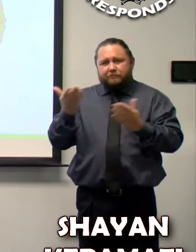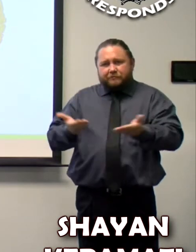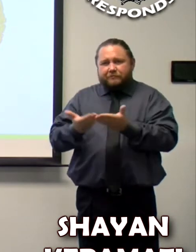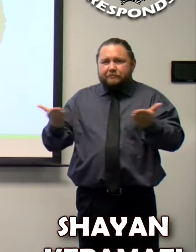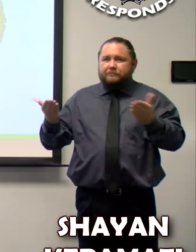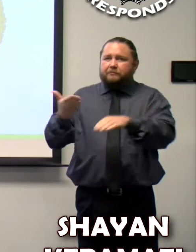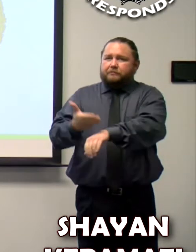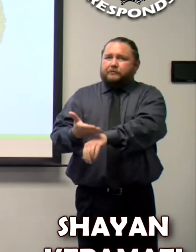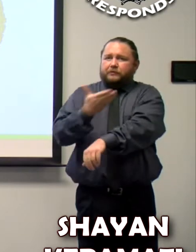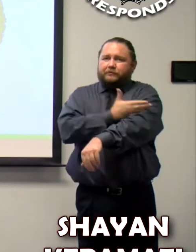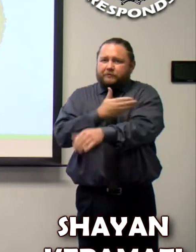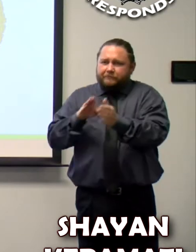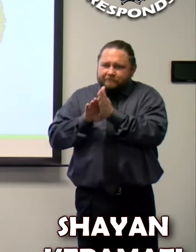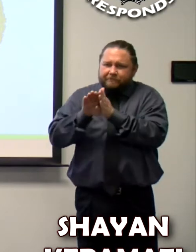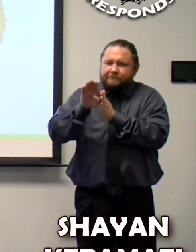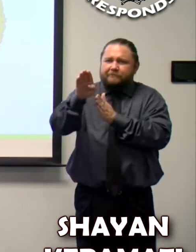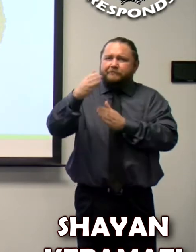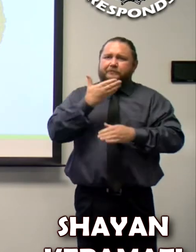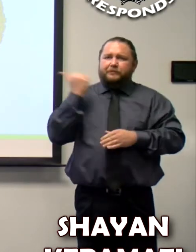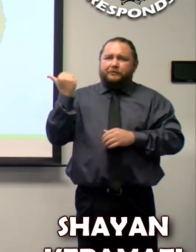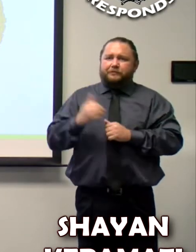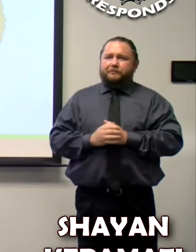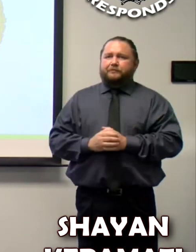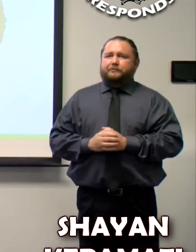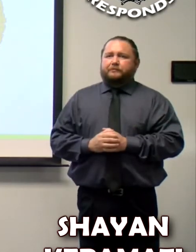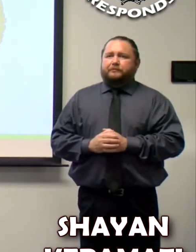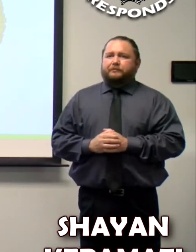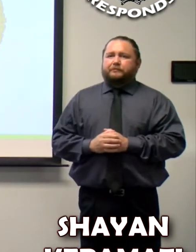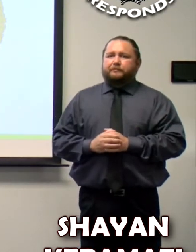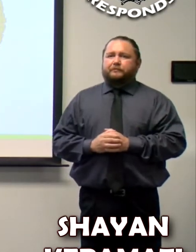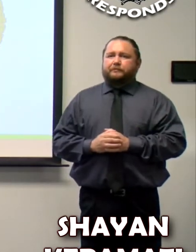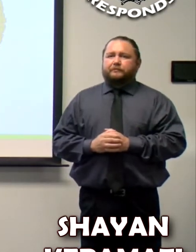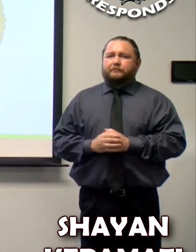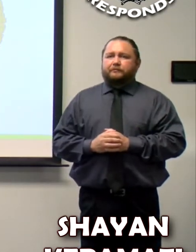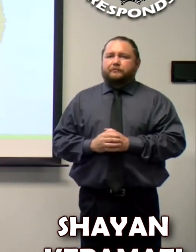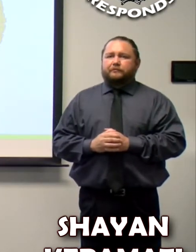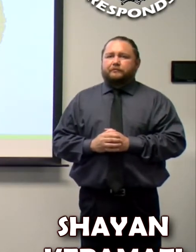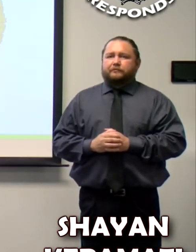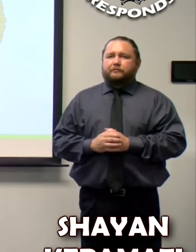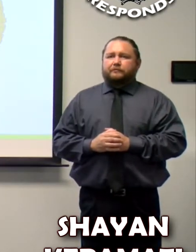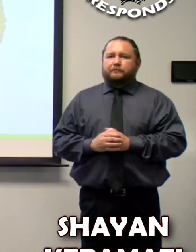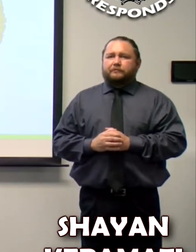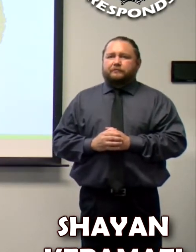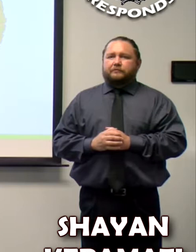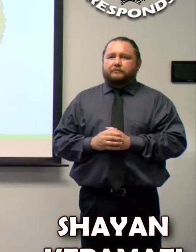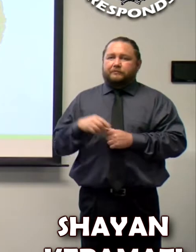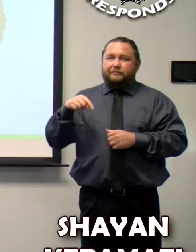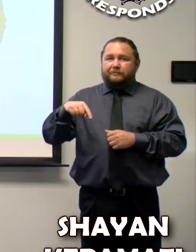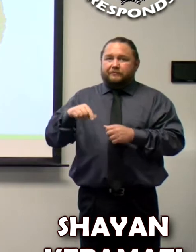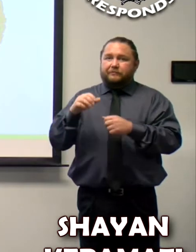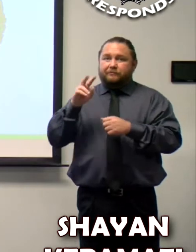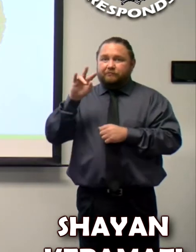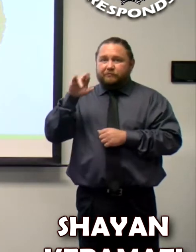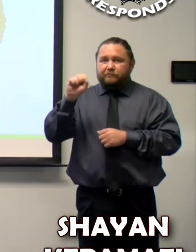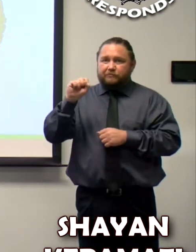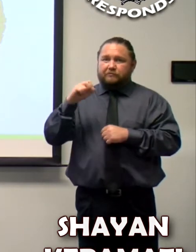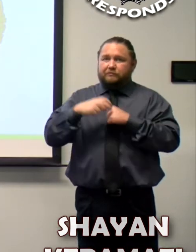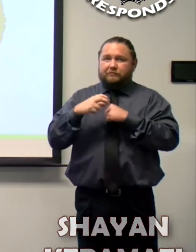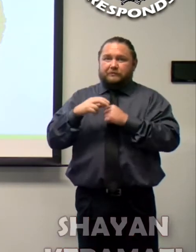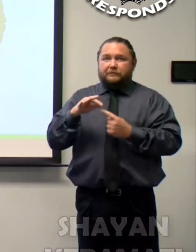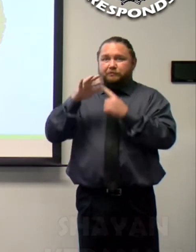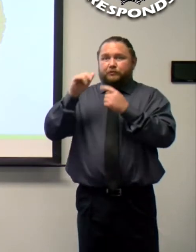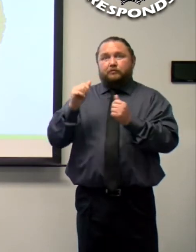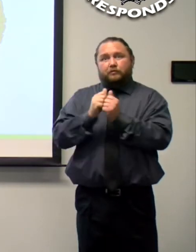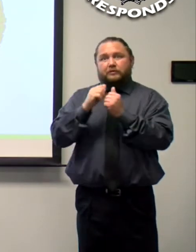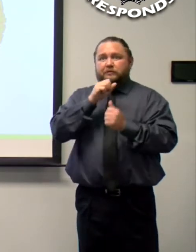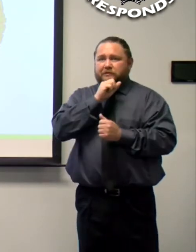virus. This is a virus that, particularly with our seniors, it can kill, it can be fatal, even with younger people. We